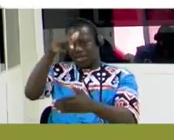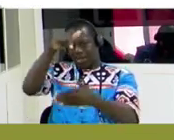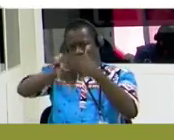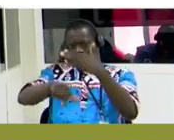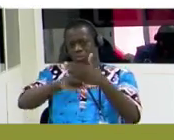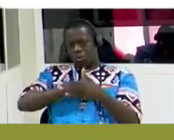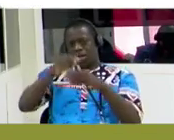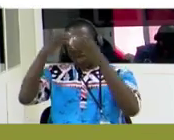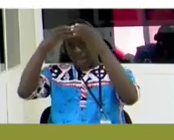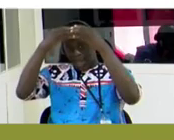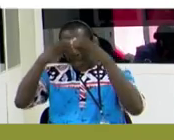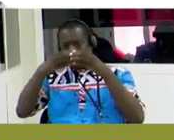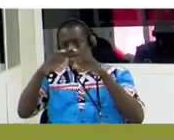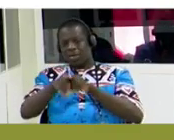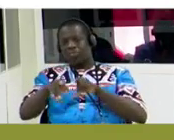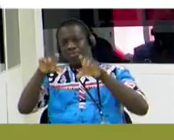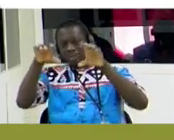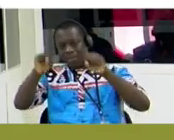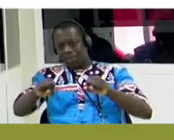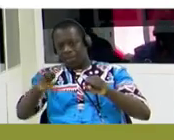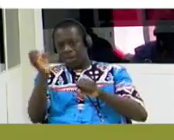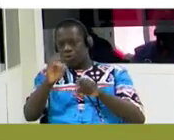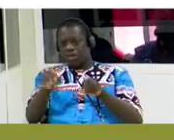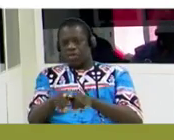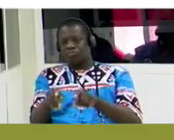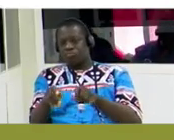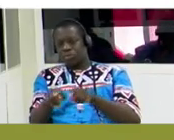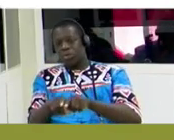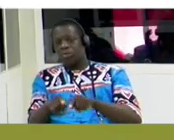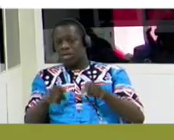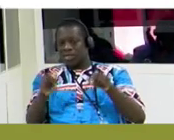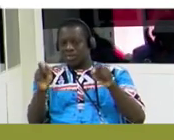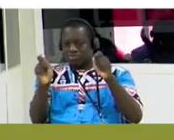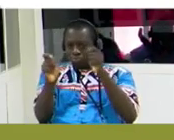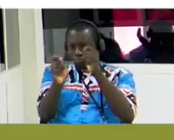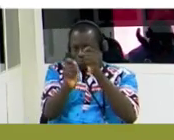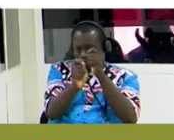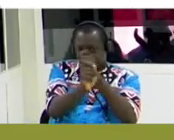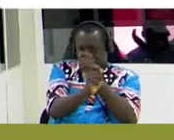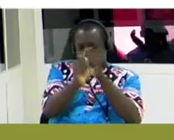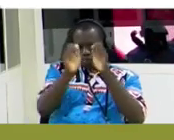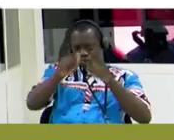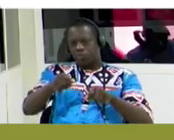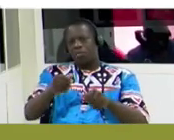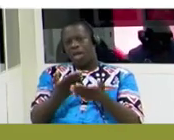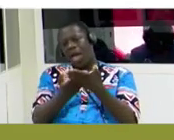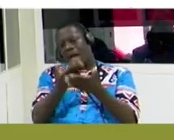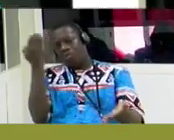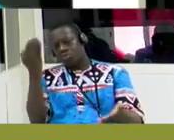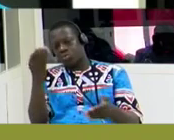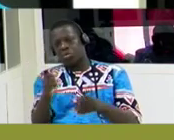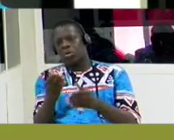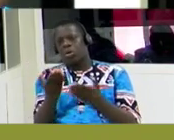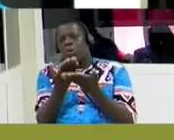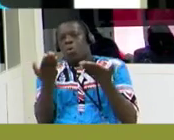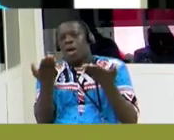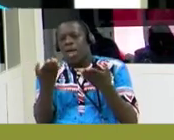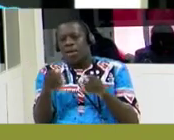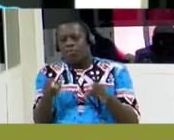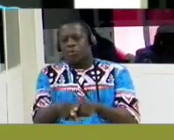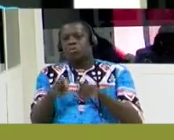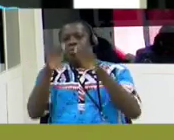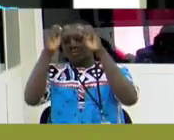out. When you turn, it will go out. What was the purpose of holding it like this?